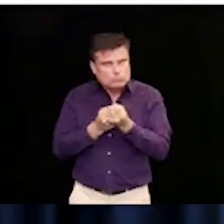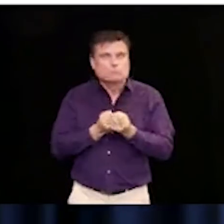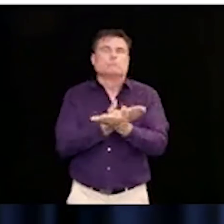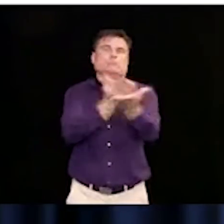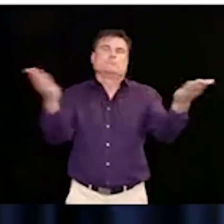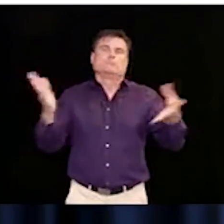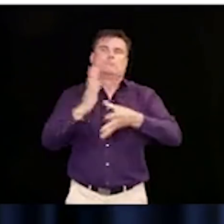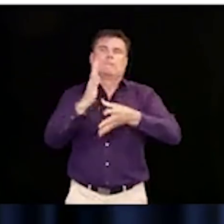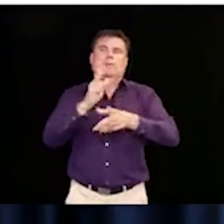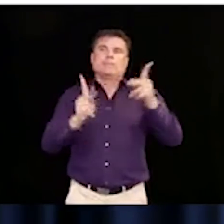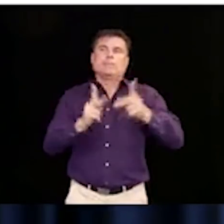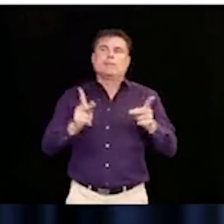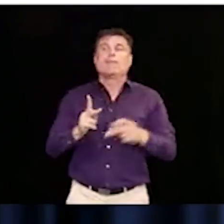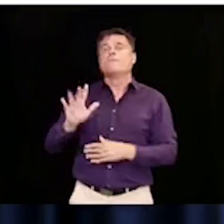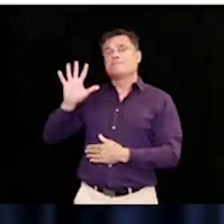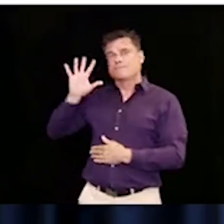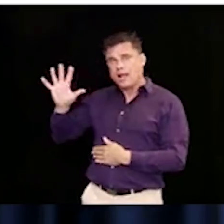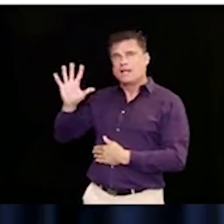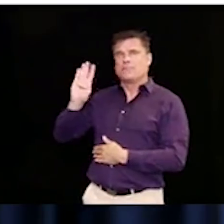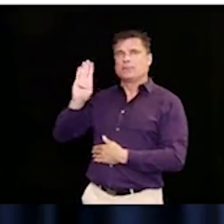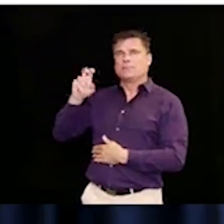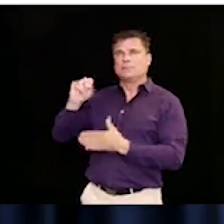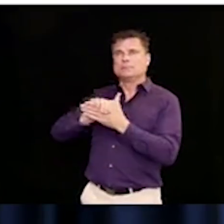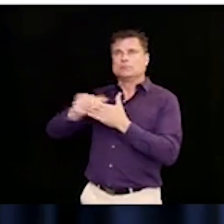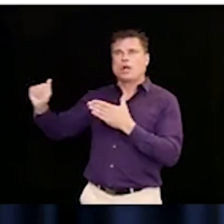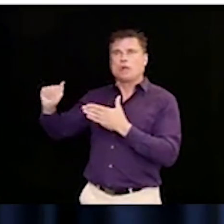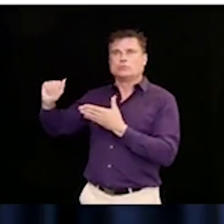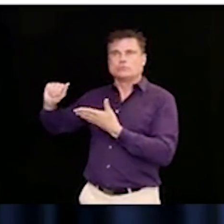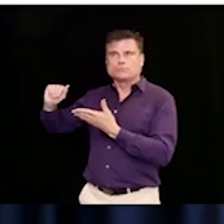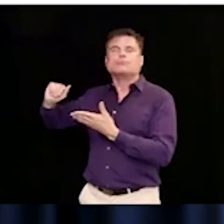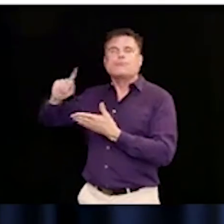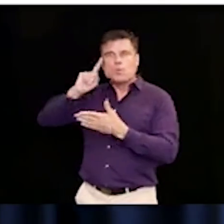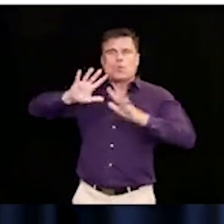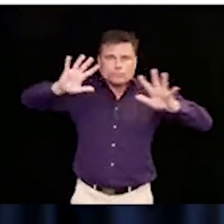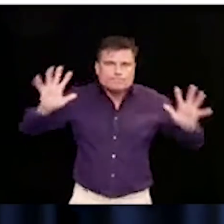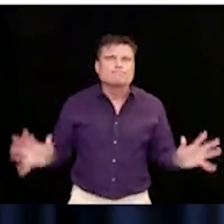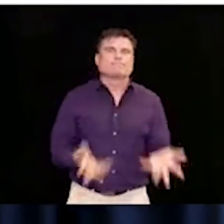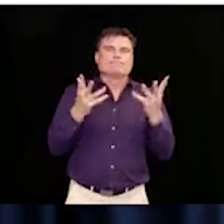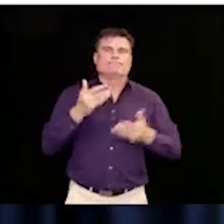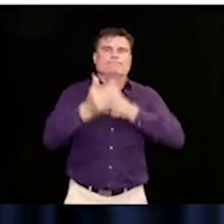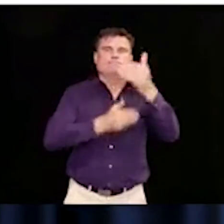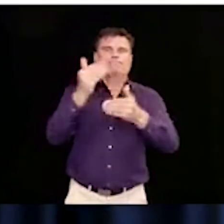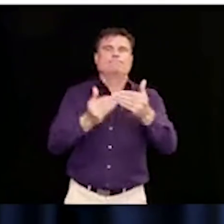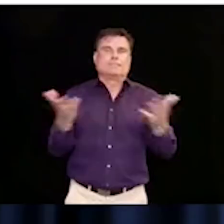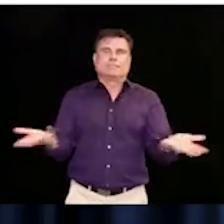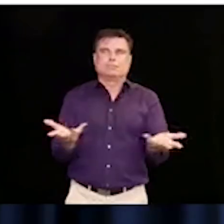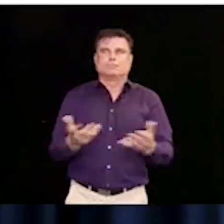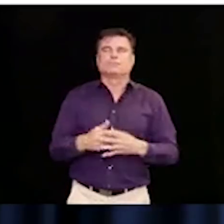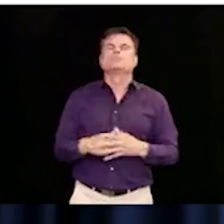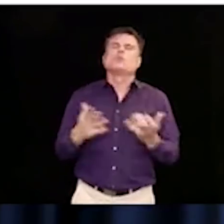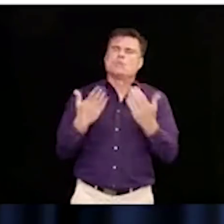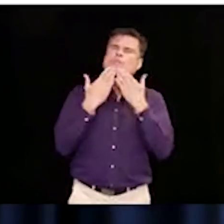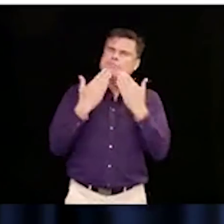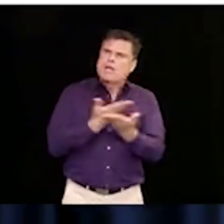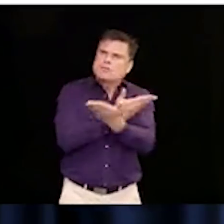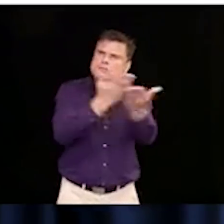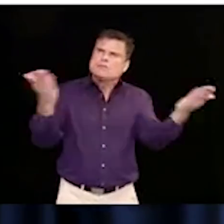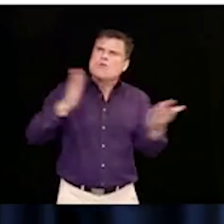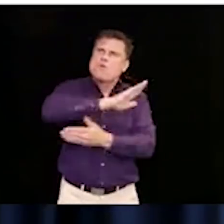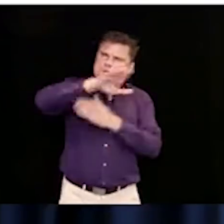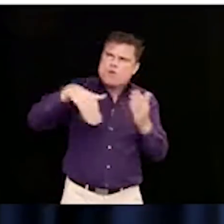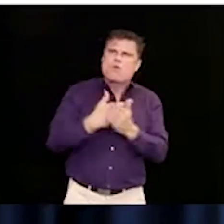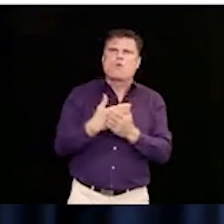businesses, to help communities with our $5 billion COVID action plan. I want to express my appreciation to all the MLAs